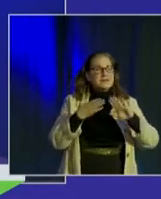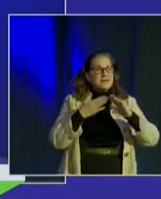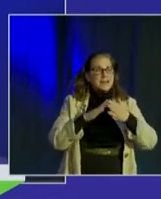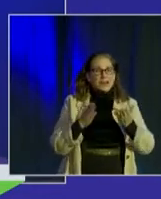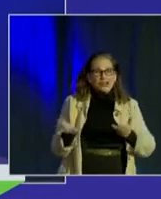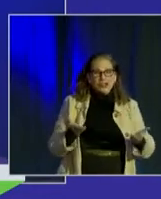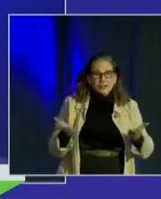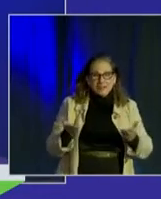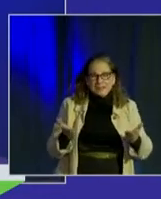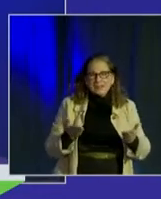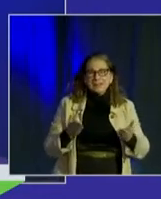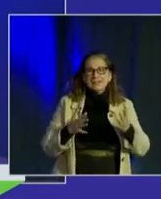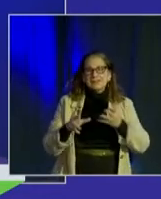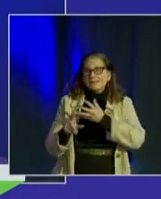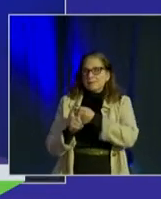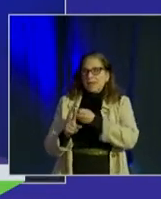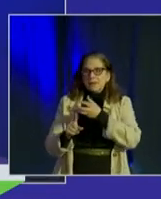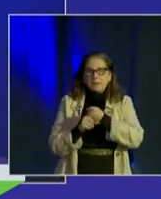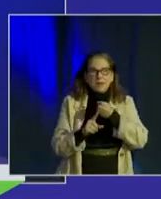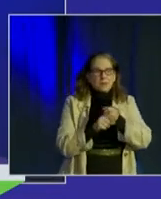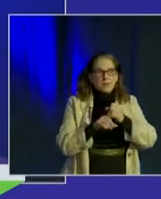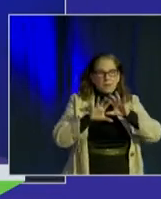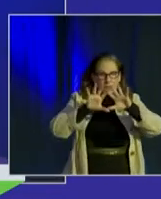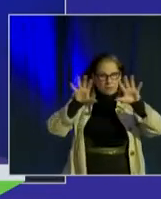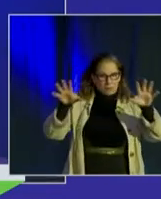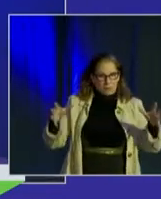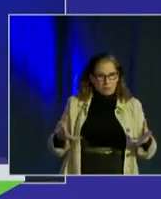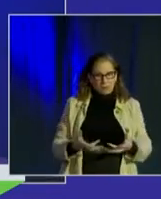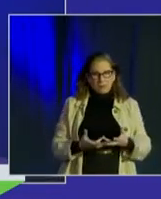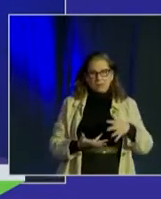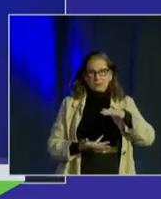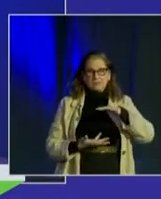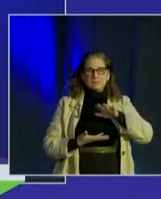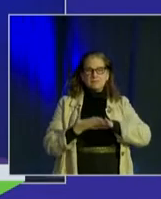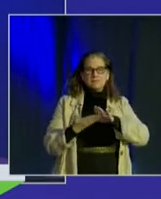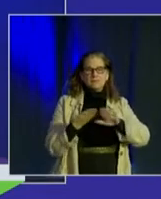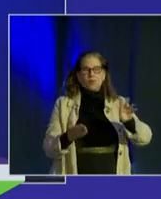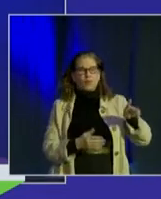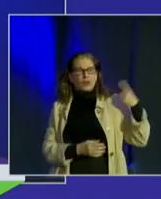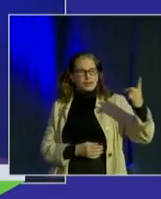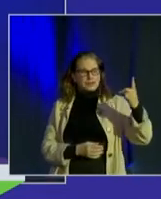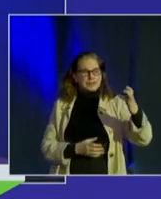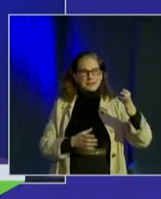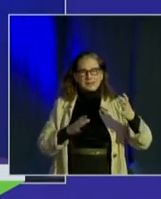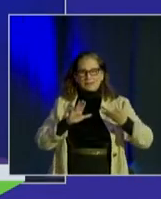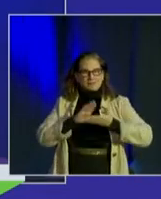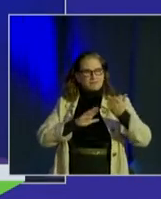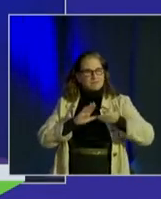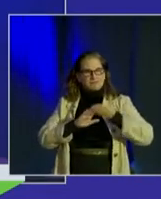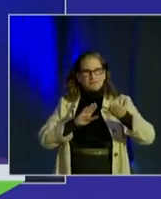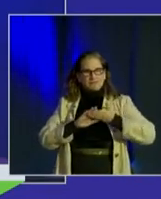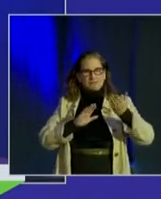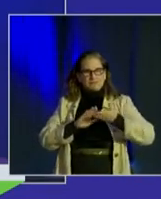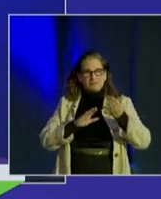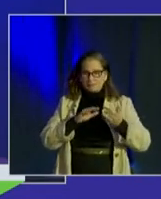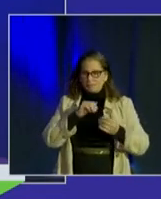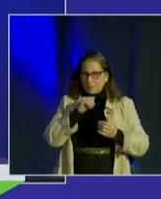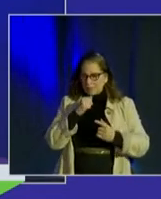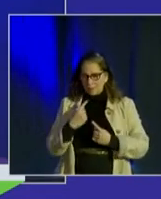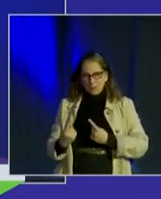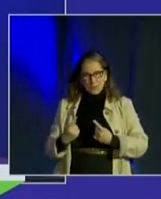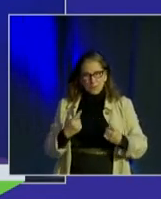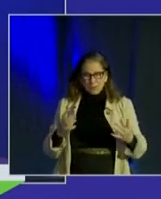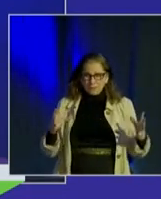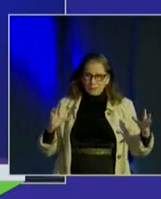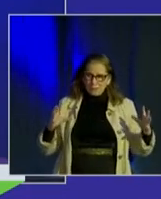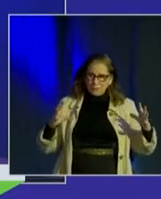that it takes the district government to work. So we look forward to hearing from you today. And I also want to